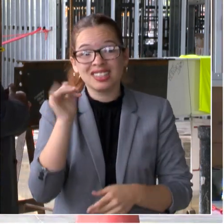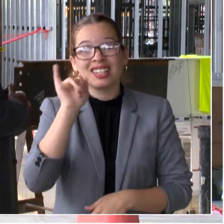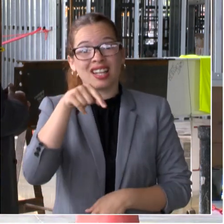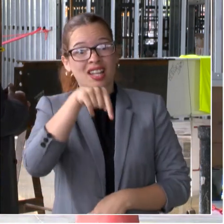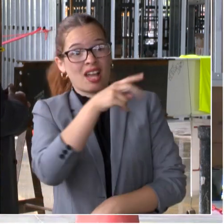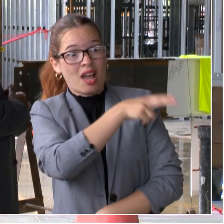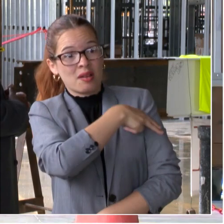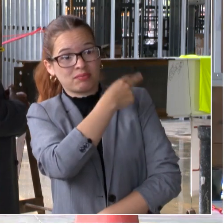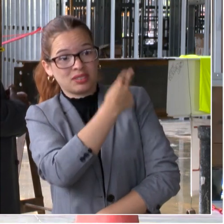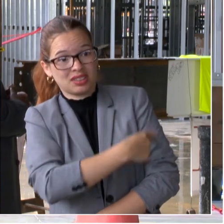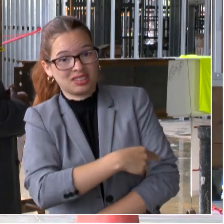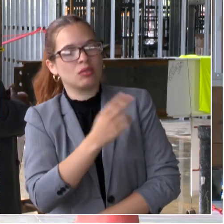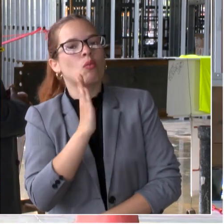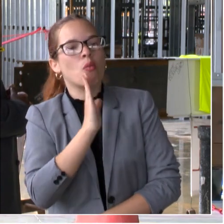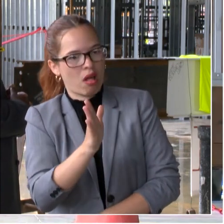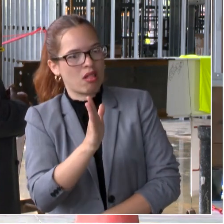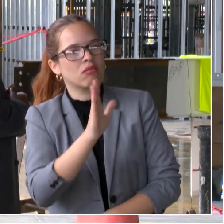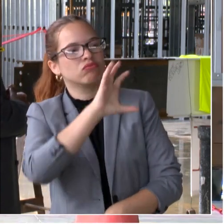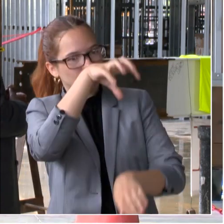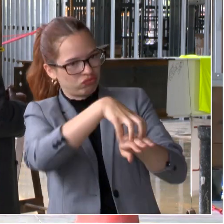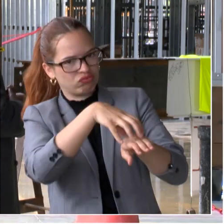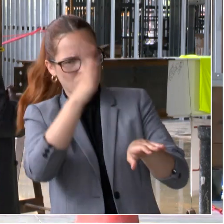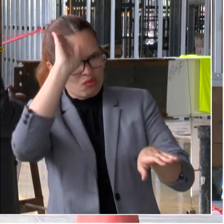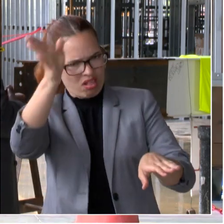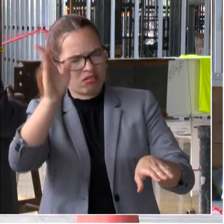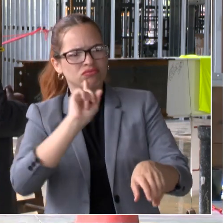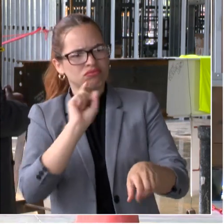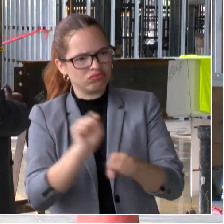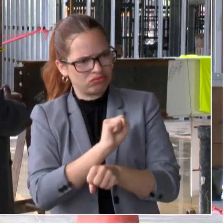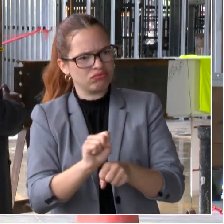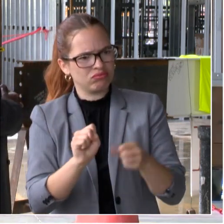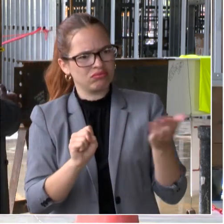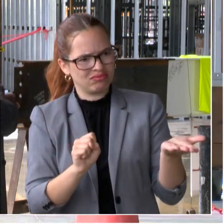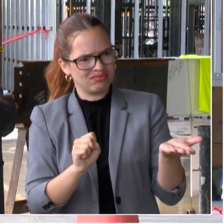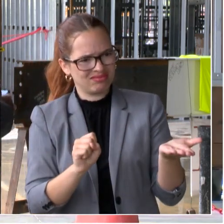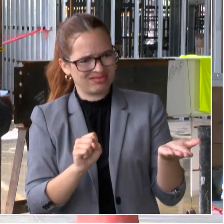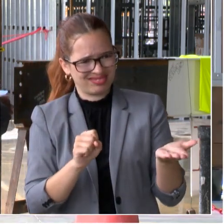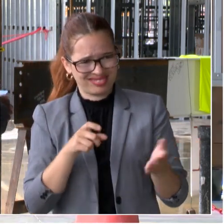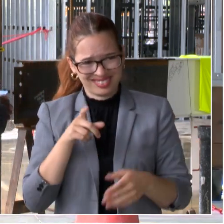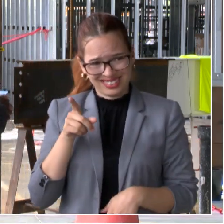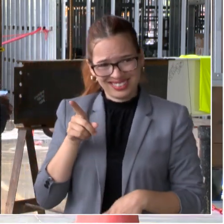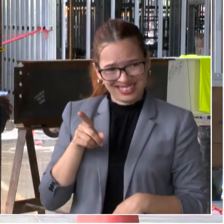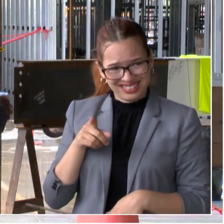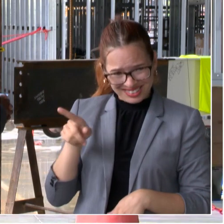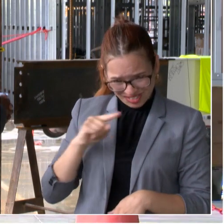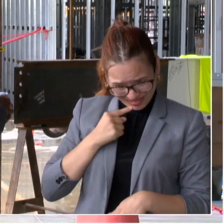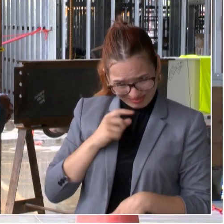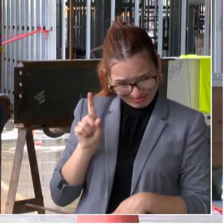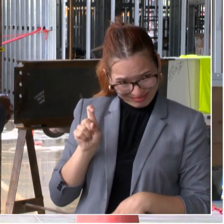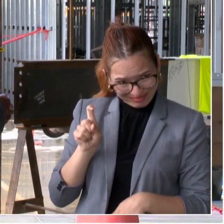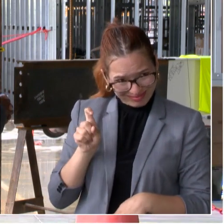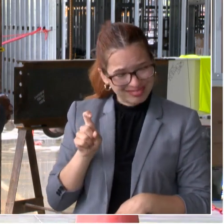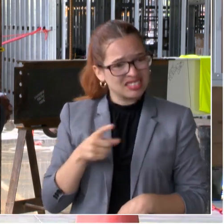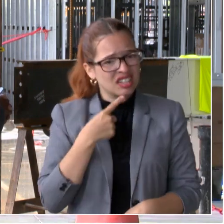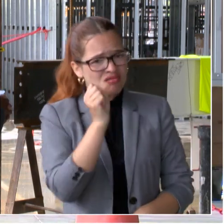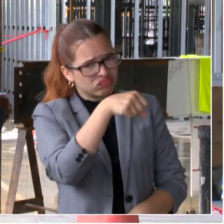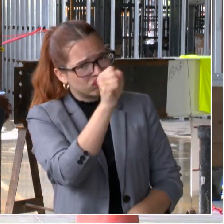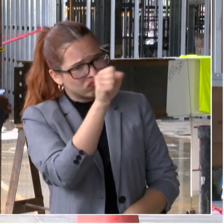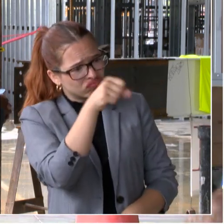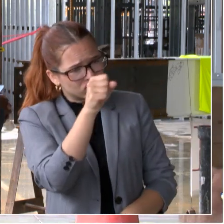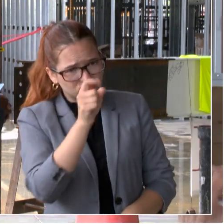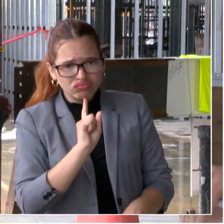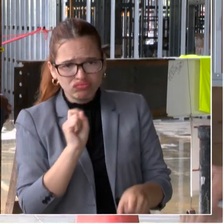Wayne likes to, I like to remember what Wayne said to me, because in my inaugural address in 2015, I said that we would